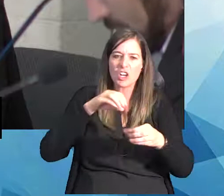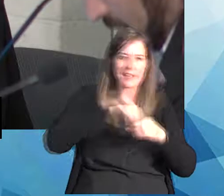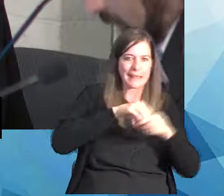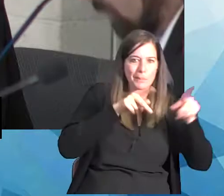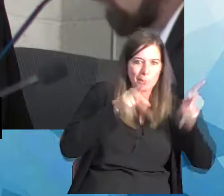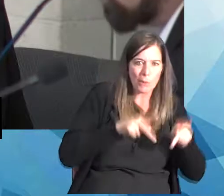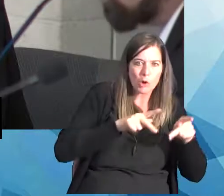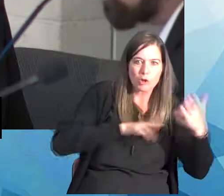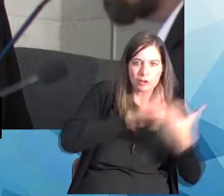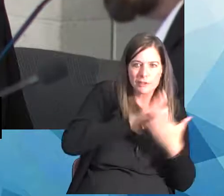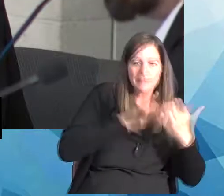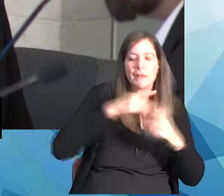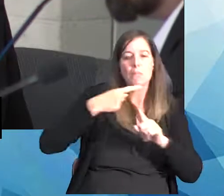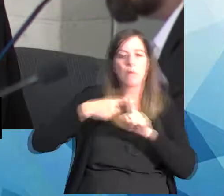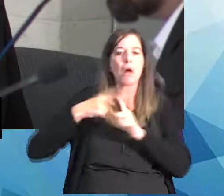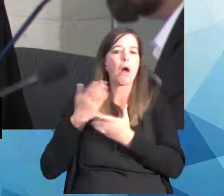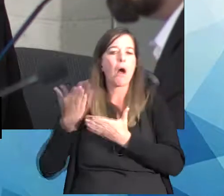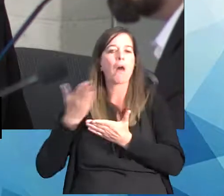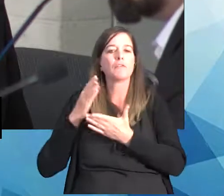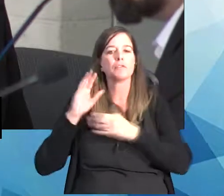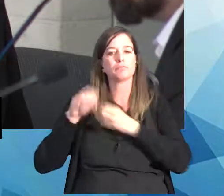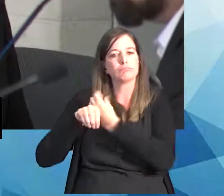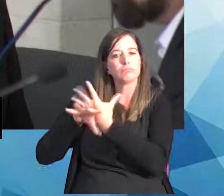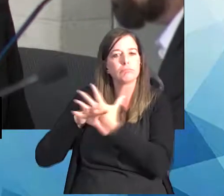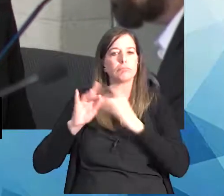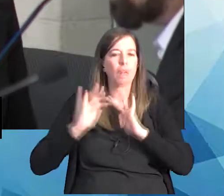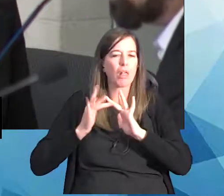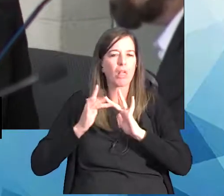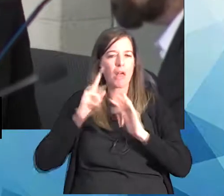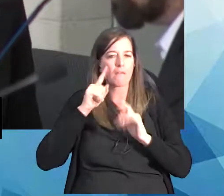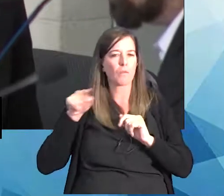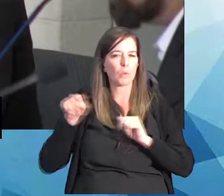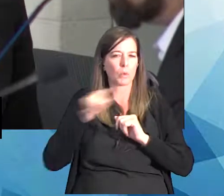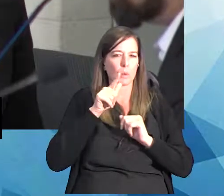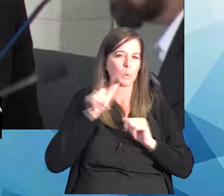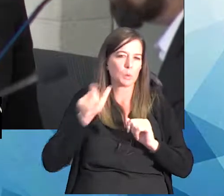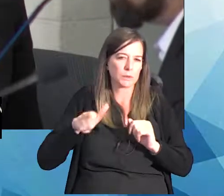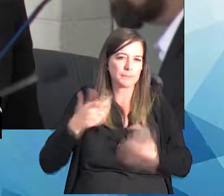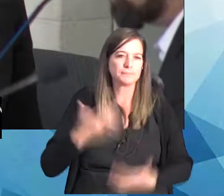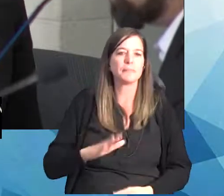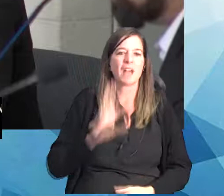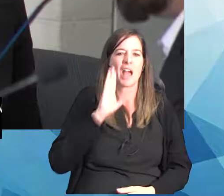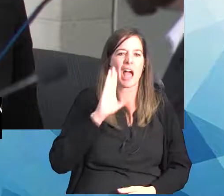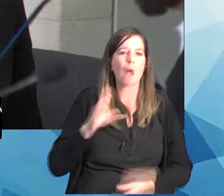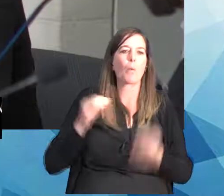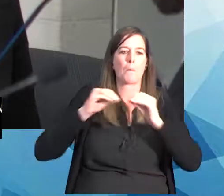the DLEA issue that we talked about at the last meeting.